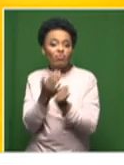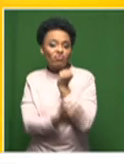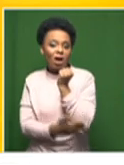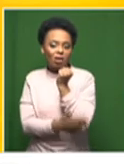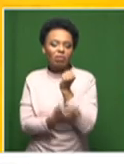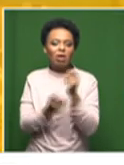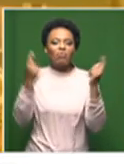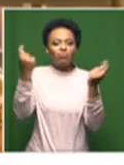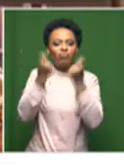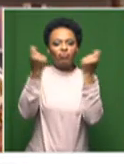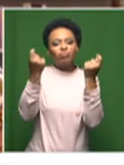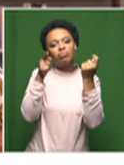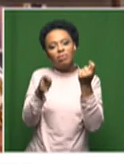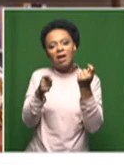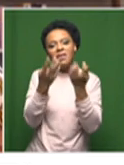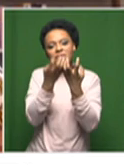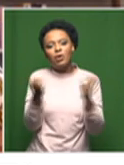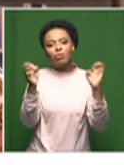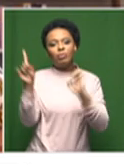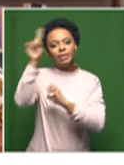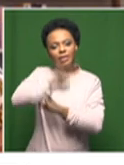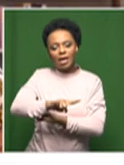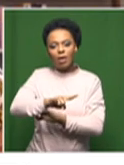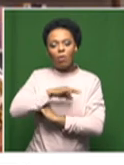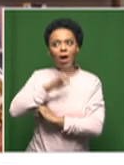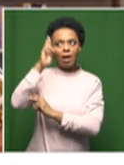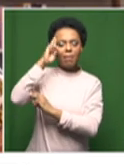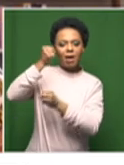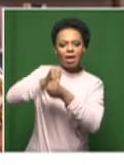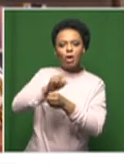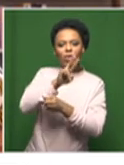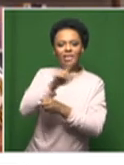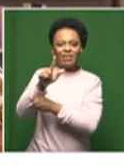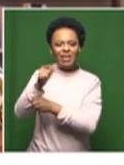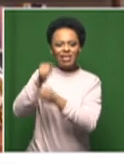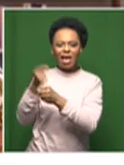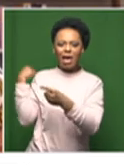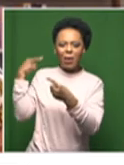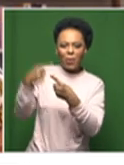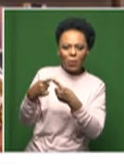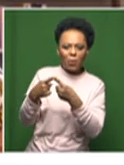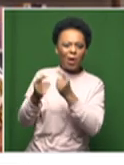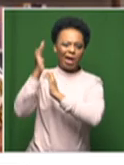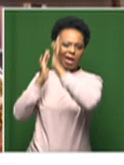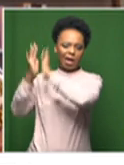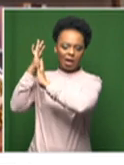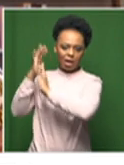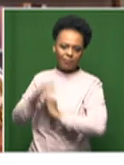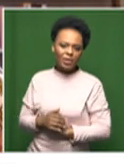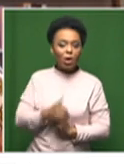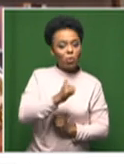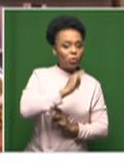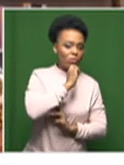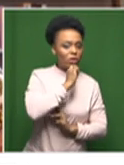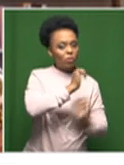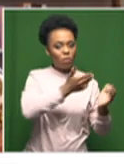der Westhuizen joins us to reflect on 27 years of our journey. And with that, it's good morning to you, Professor.